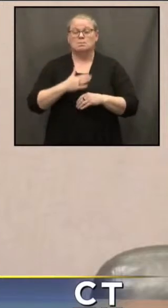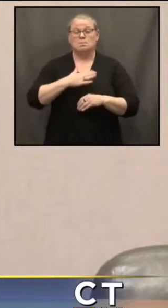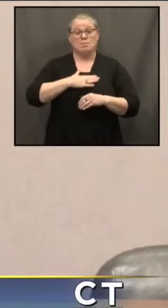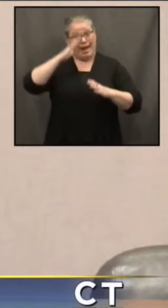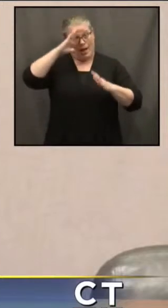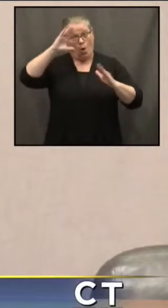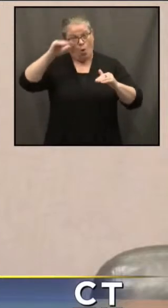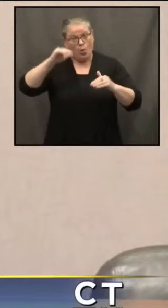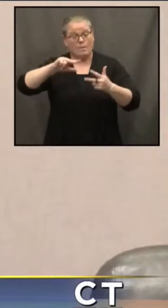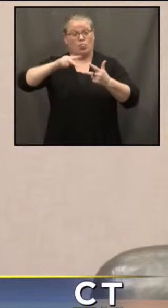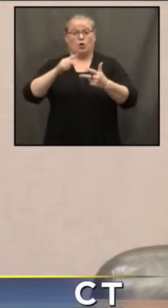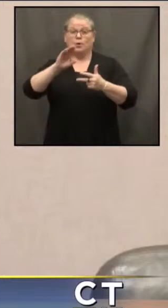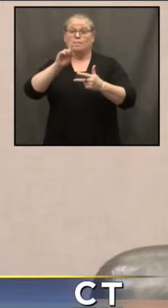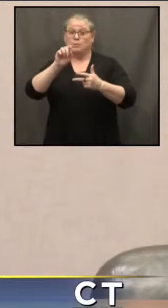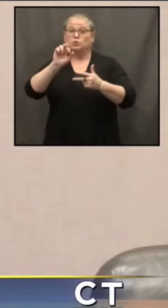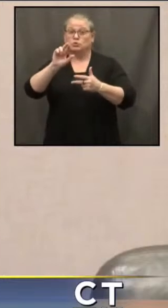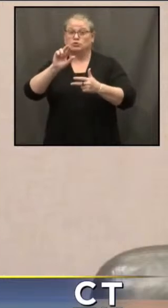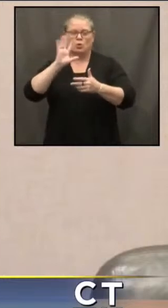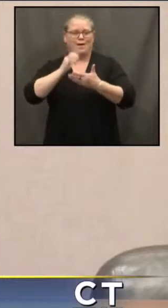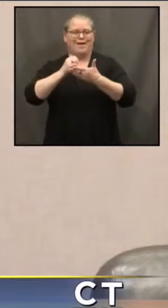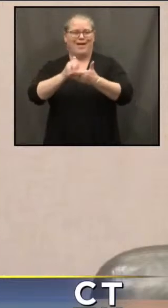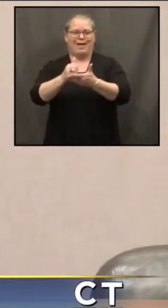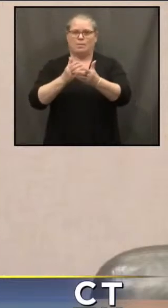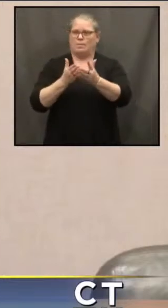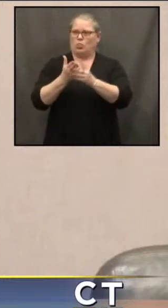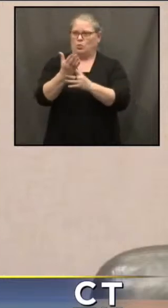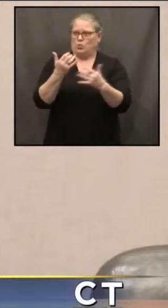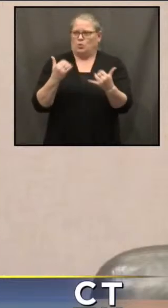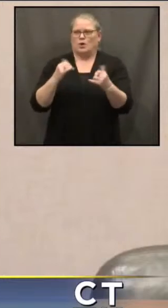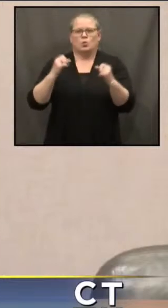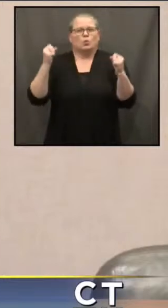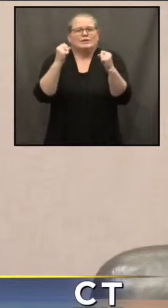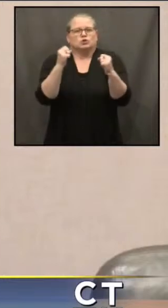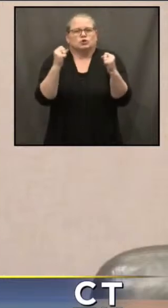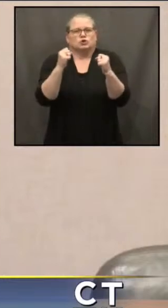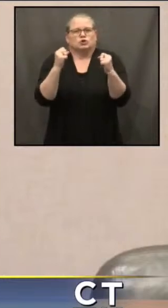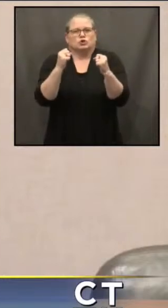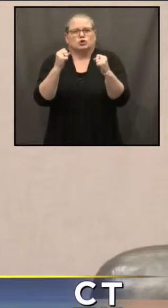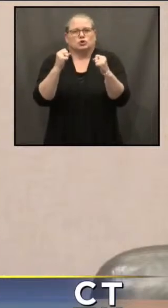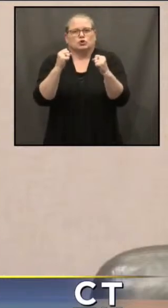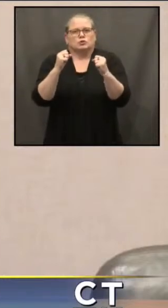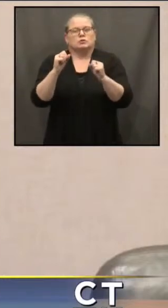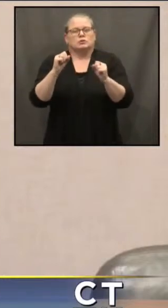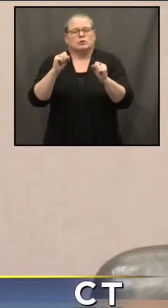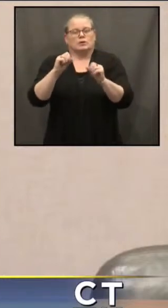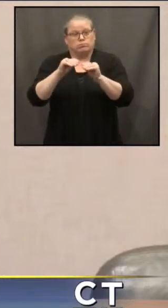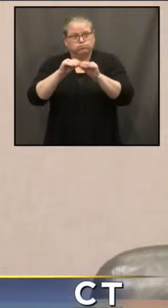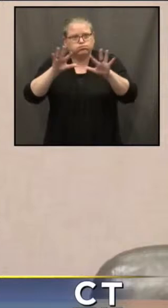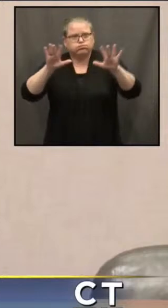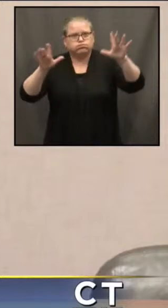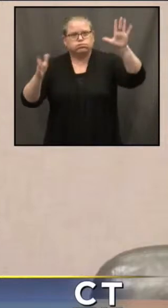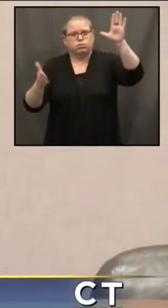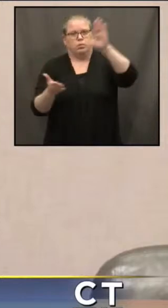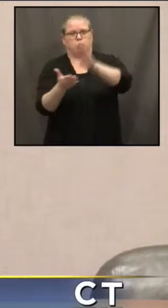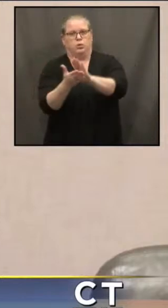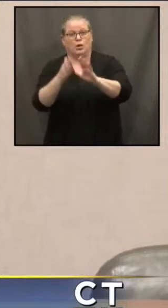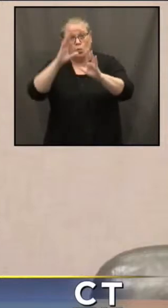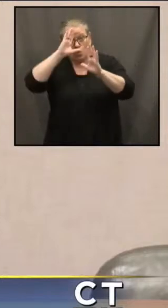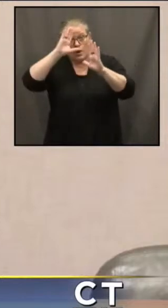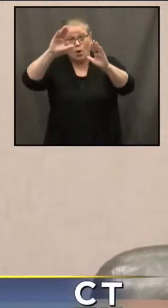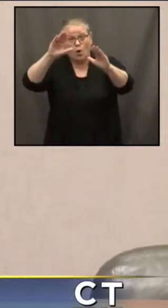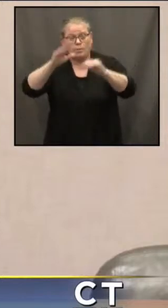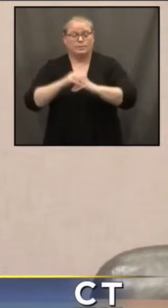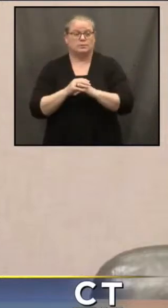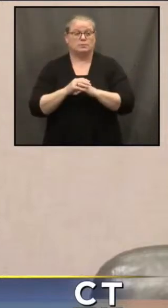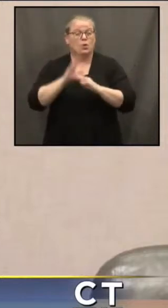winter season, and that if we're lucky, we will be able to get some time where we see how long